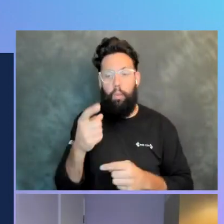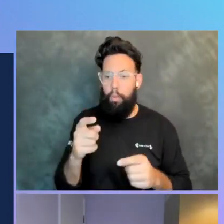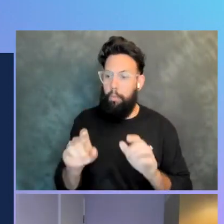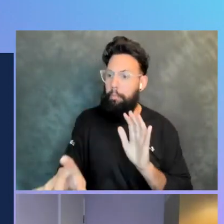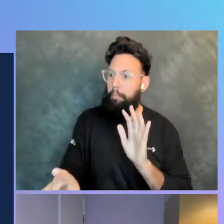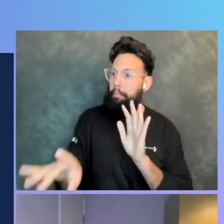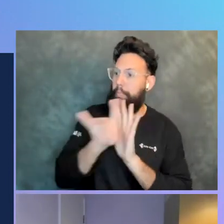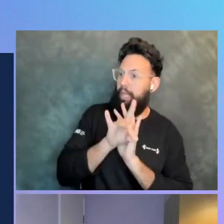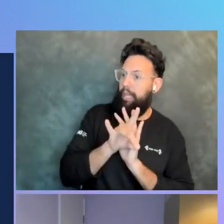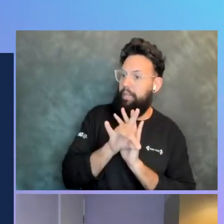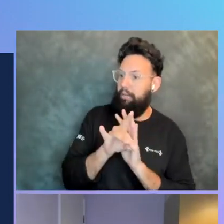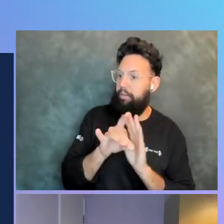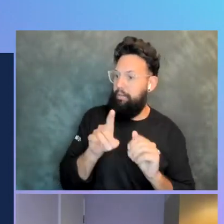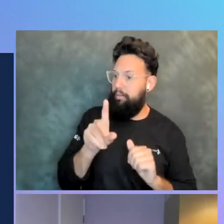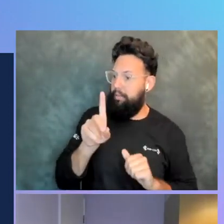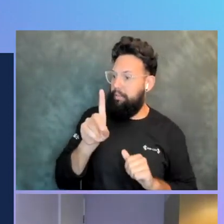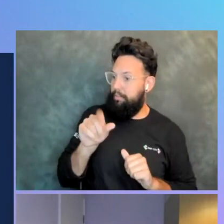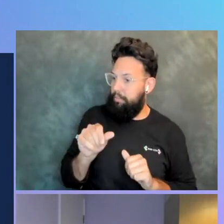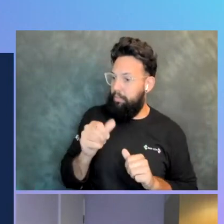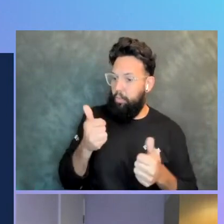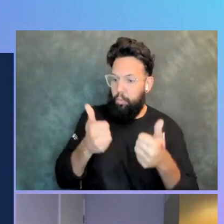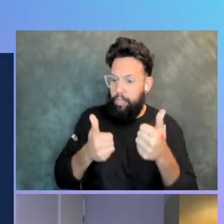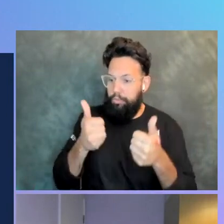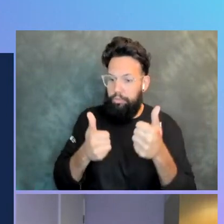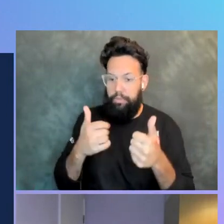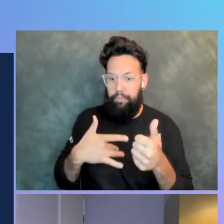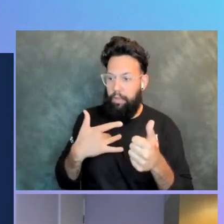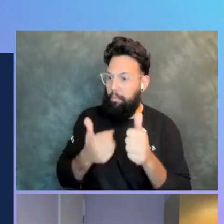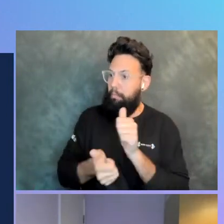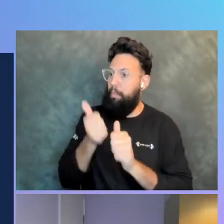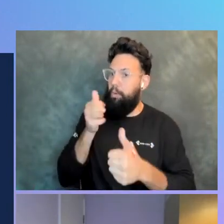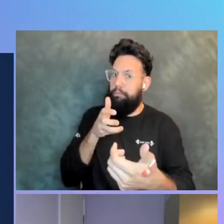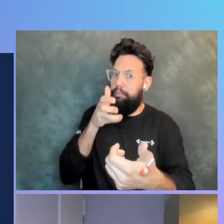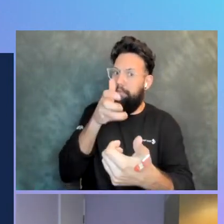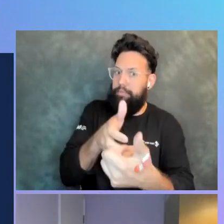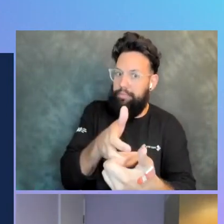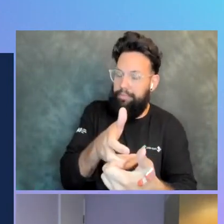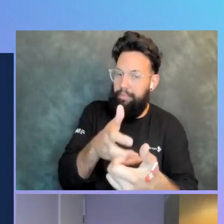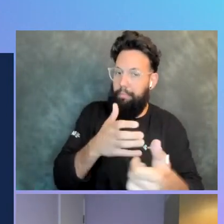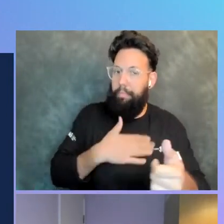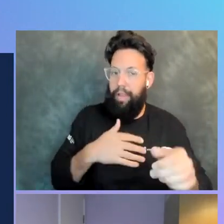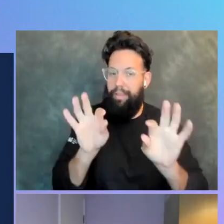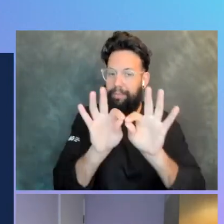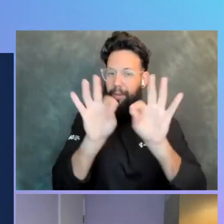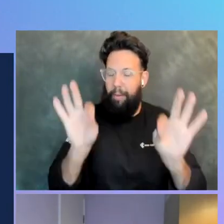one that you think may be most relevant to the ask that you're filling the form in for?